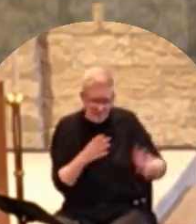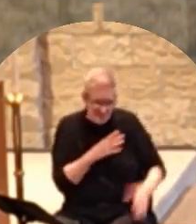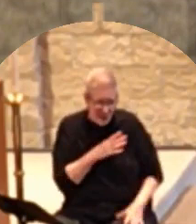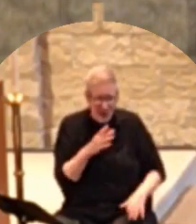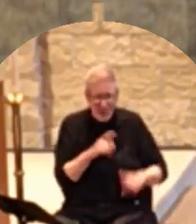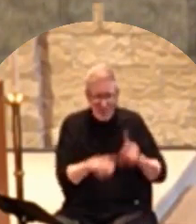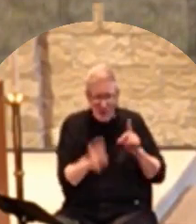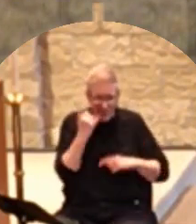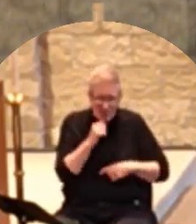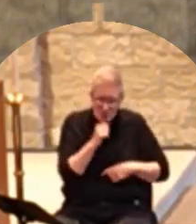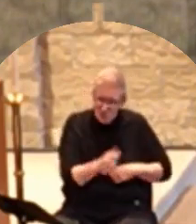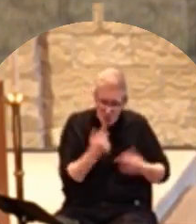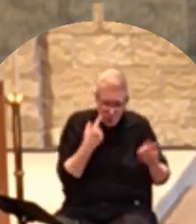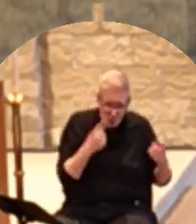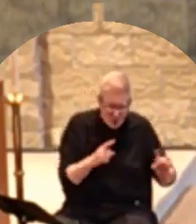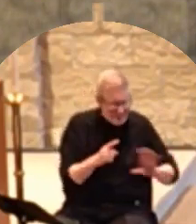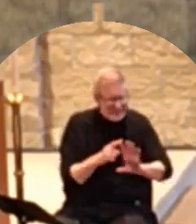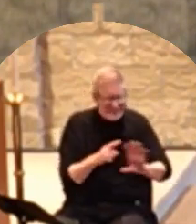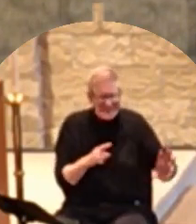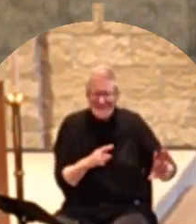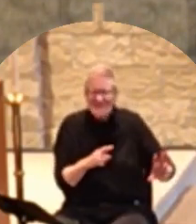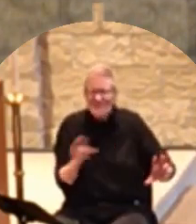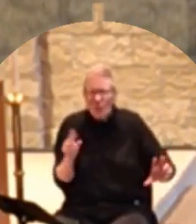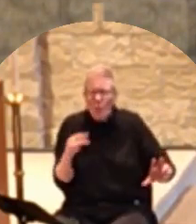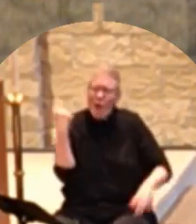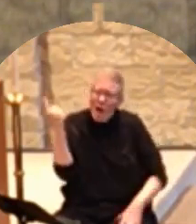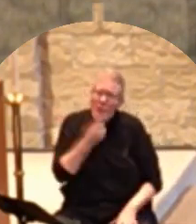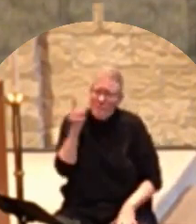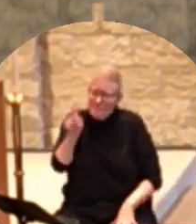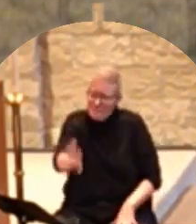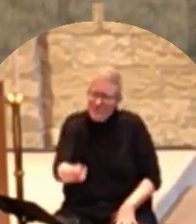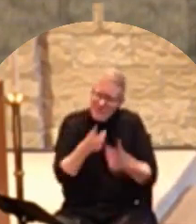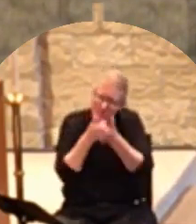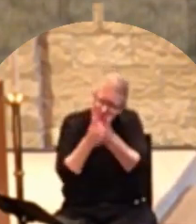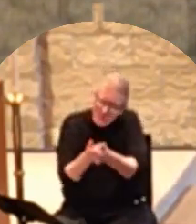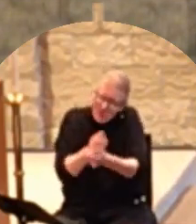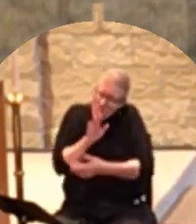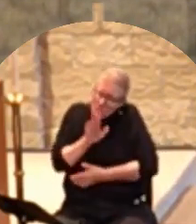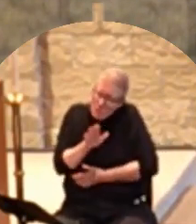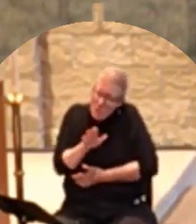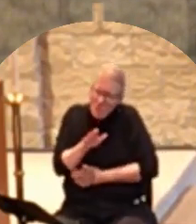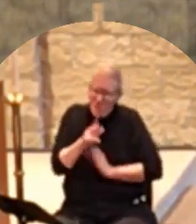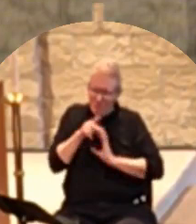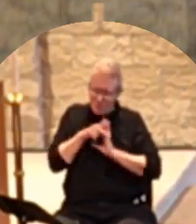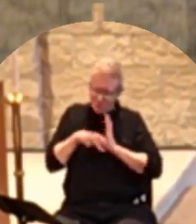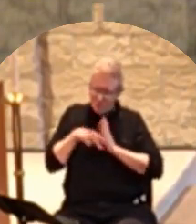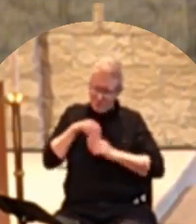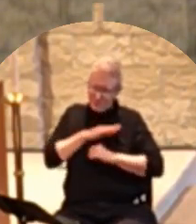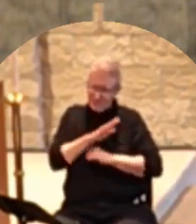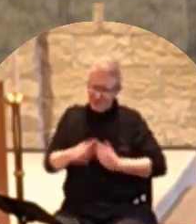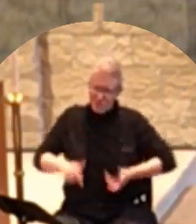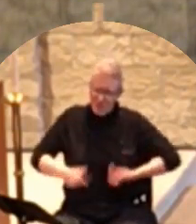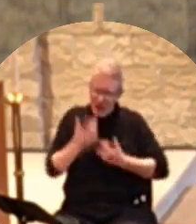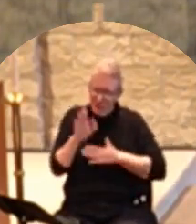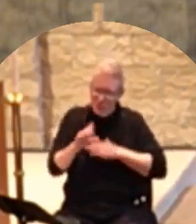the time that we must use our principles in our life. Wow.